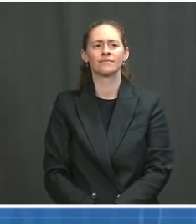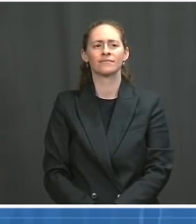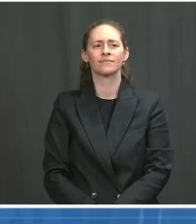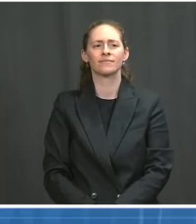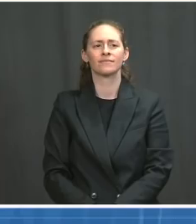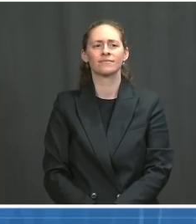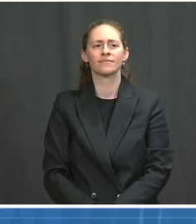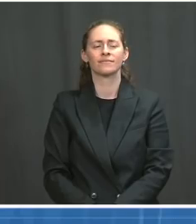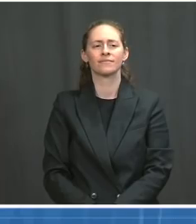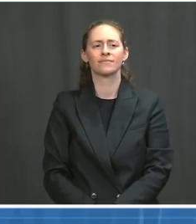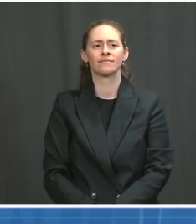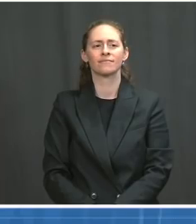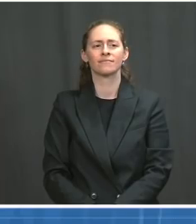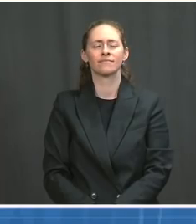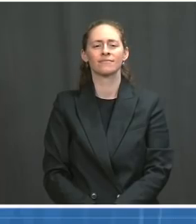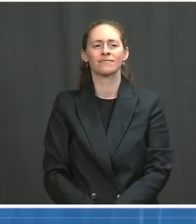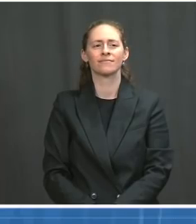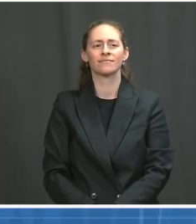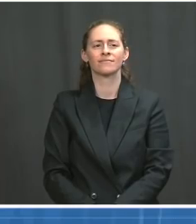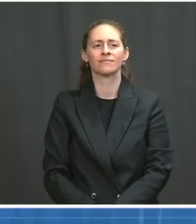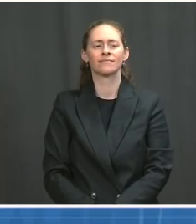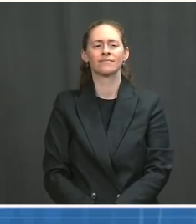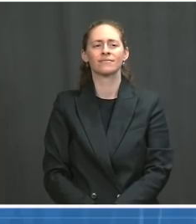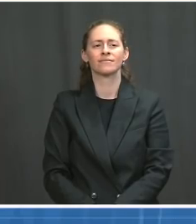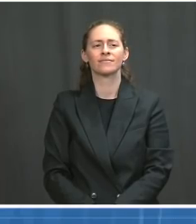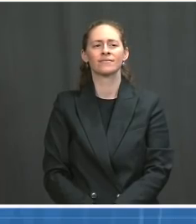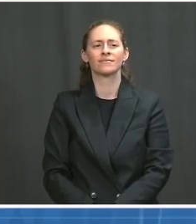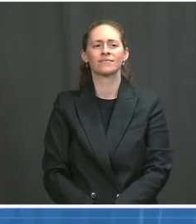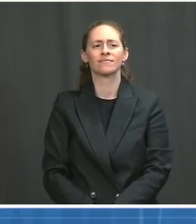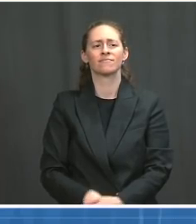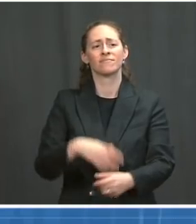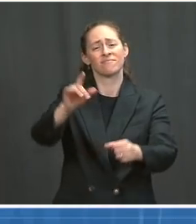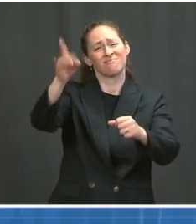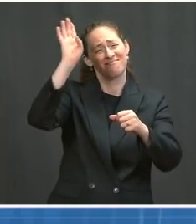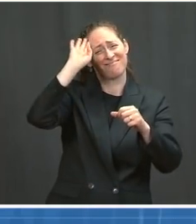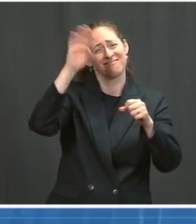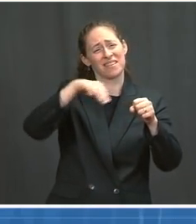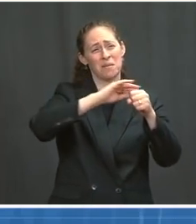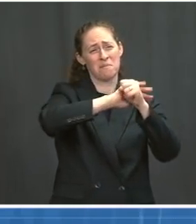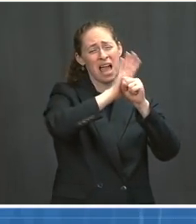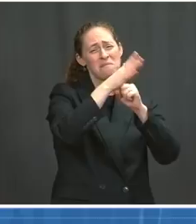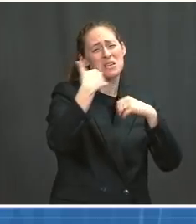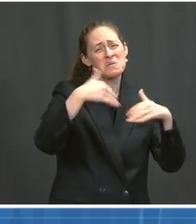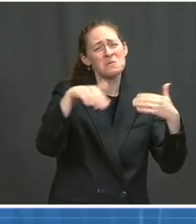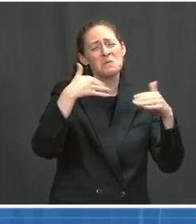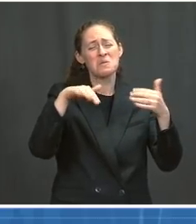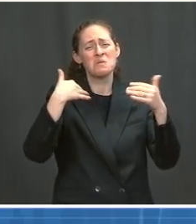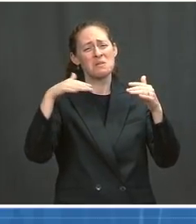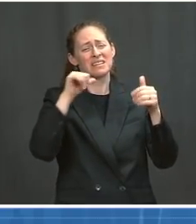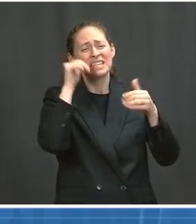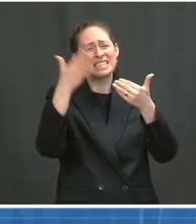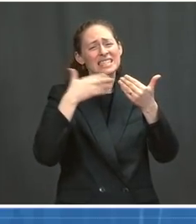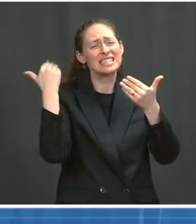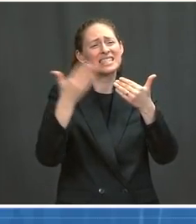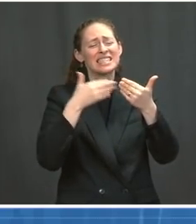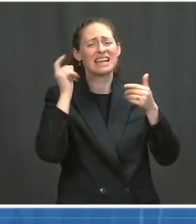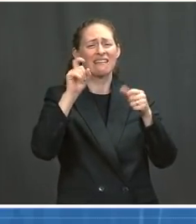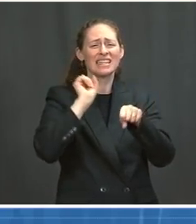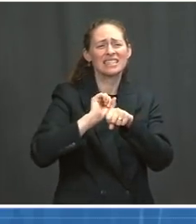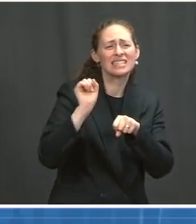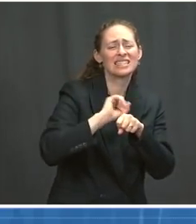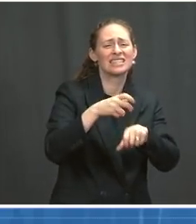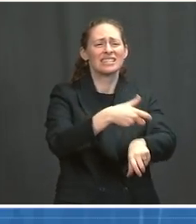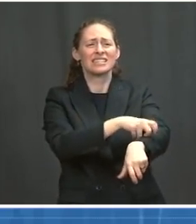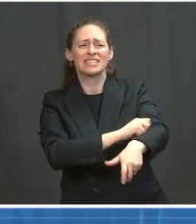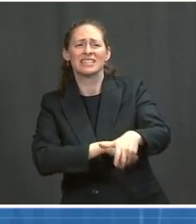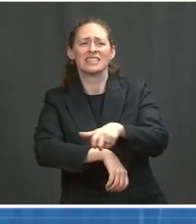extraordinary measures, U.S. Trade Representative Ambassador Tai announced our support for the waiver of intellectual